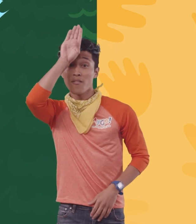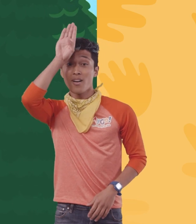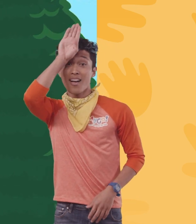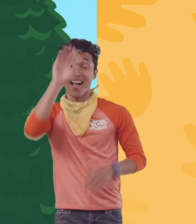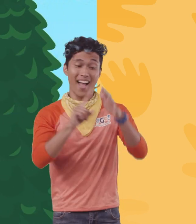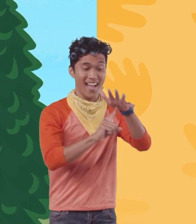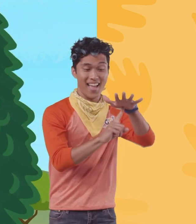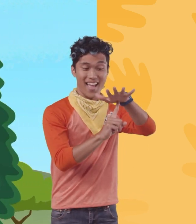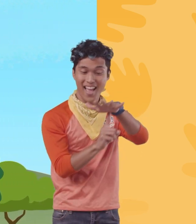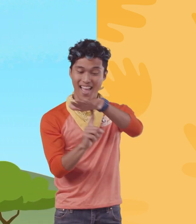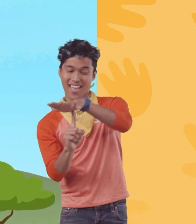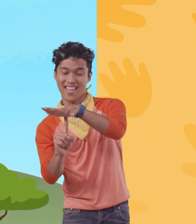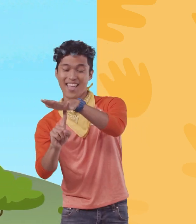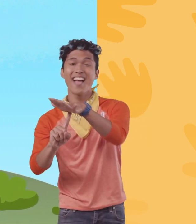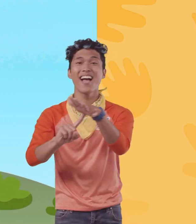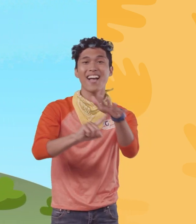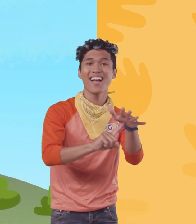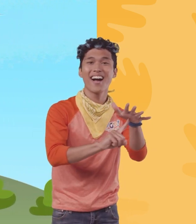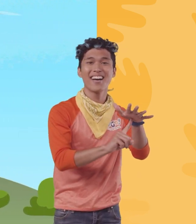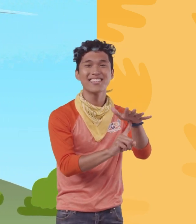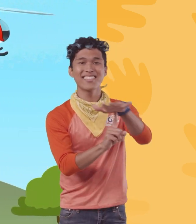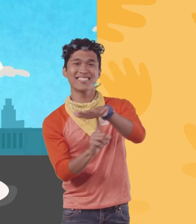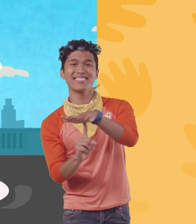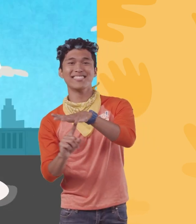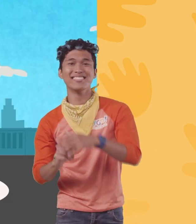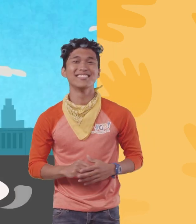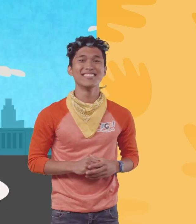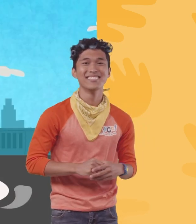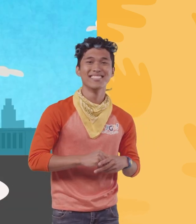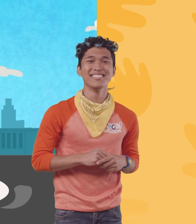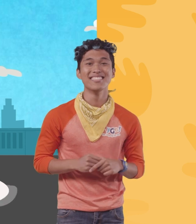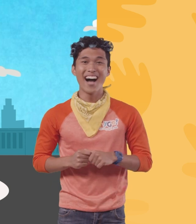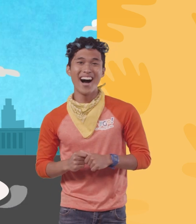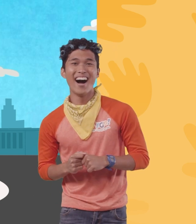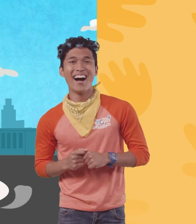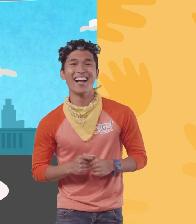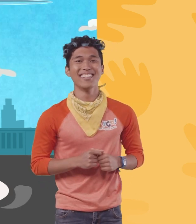It's a firefighting helicopter.